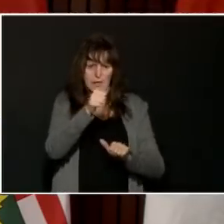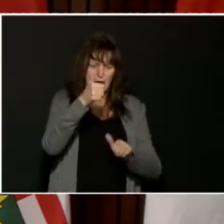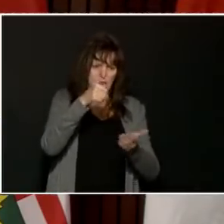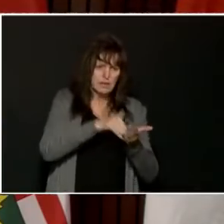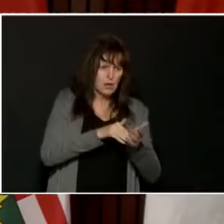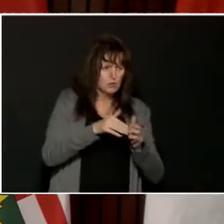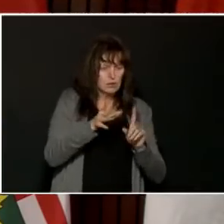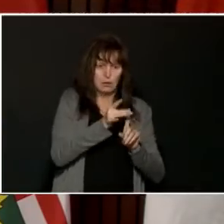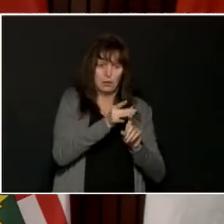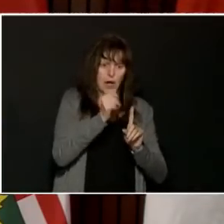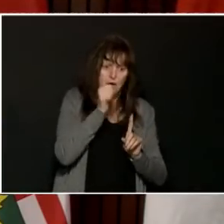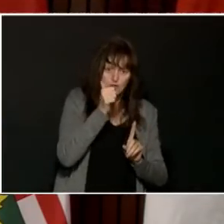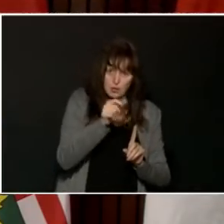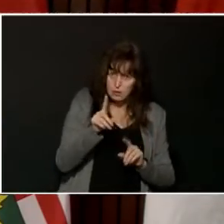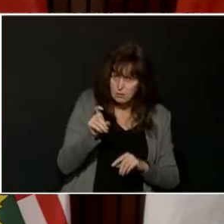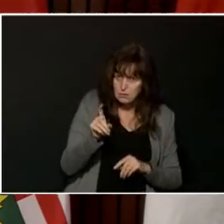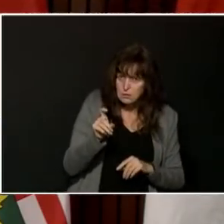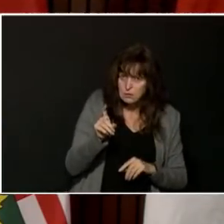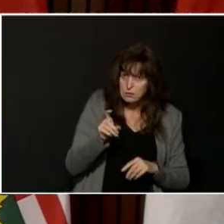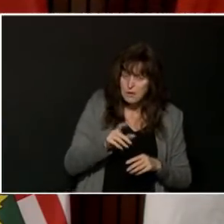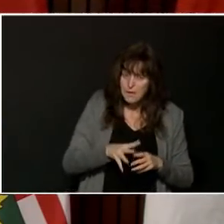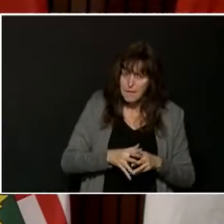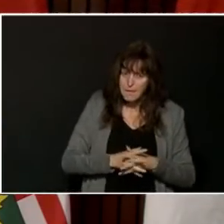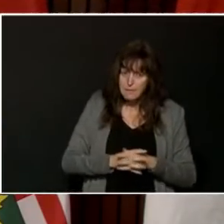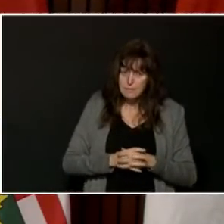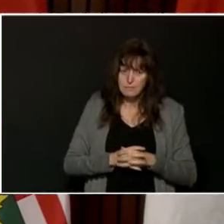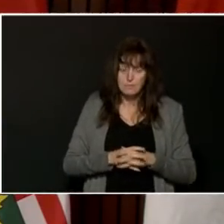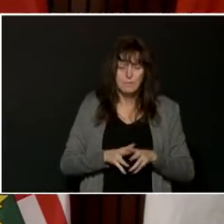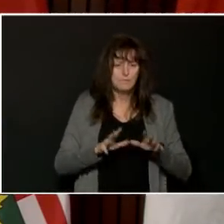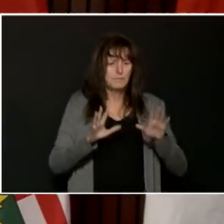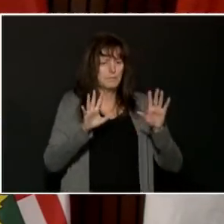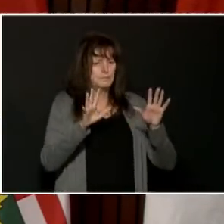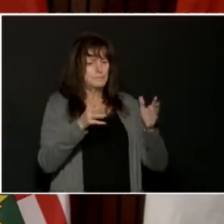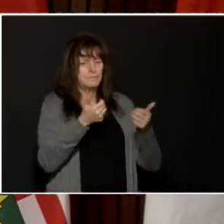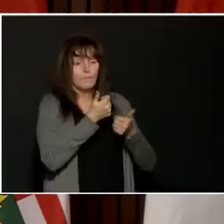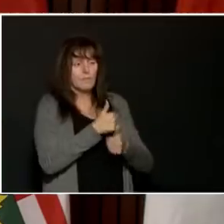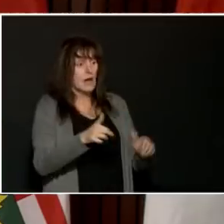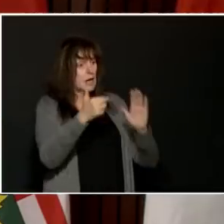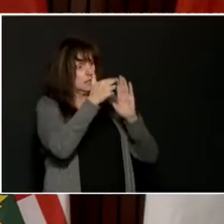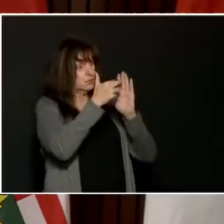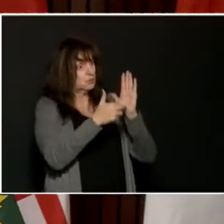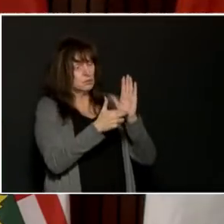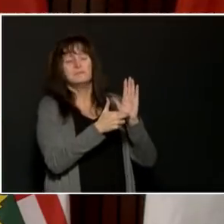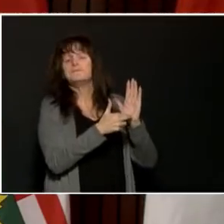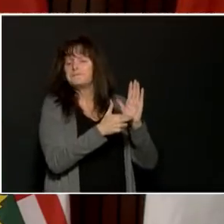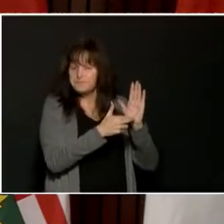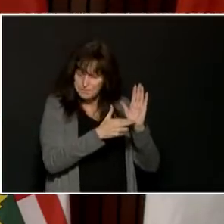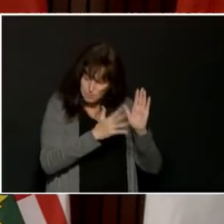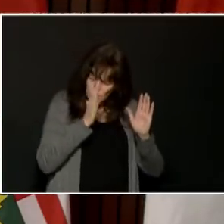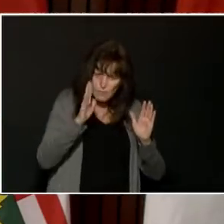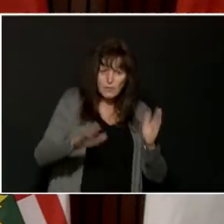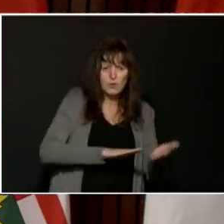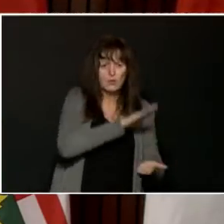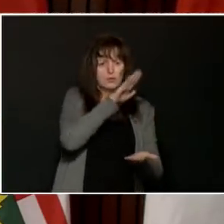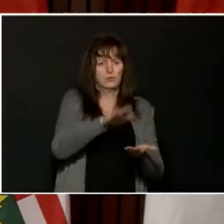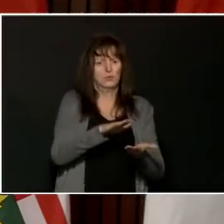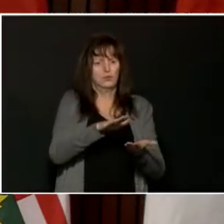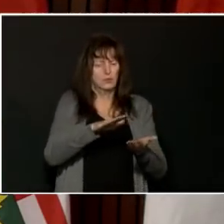reduce, but they're not enough to really curb the rapid growth of the variant. Follow